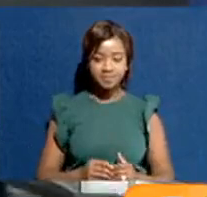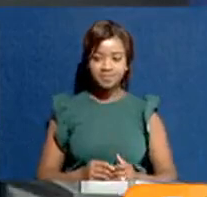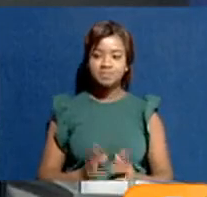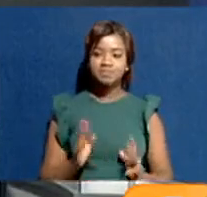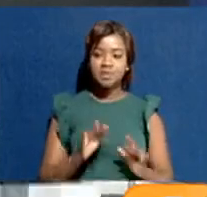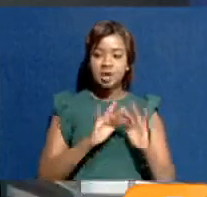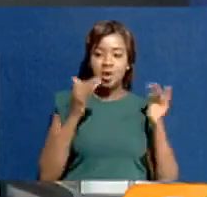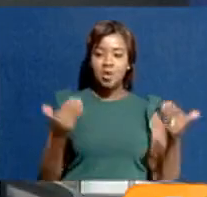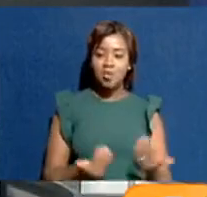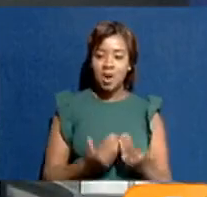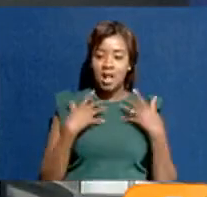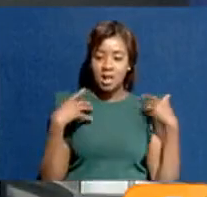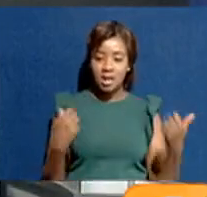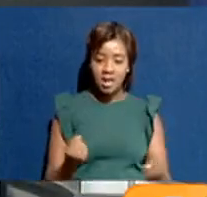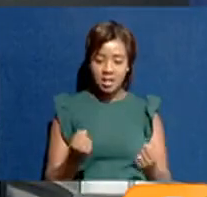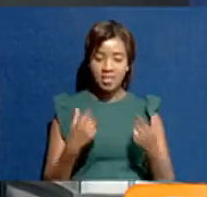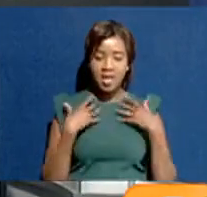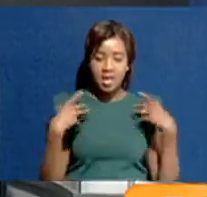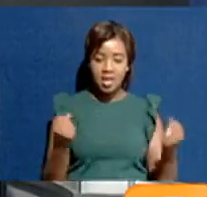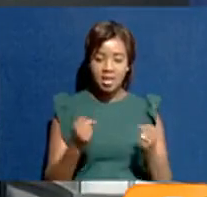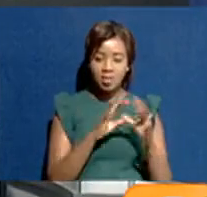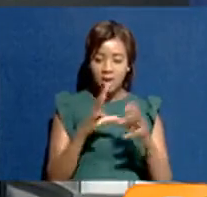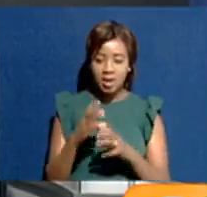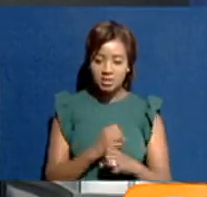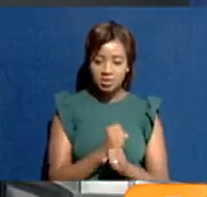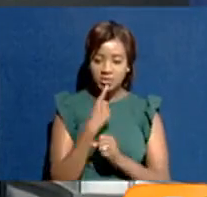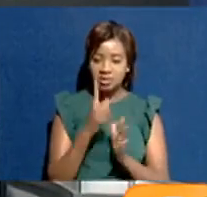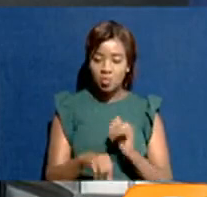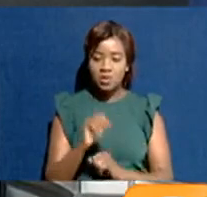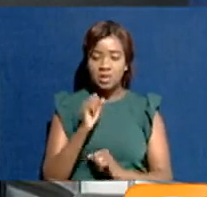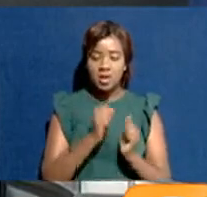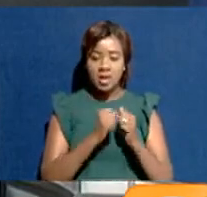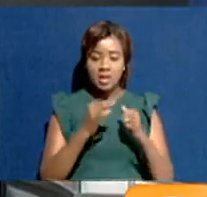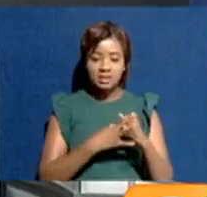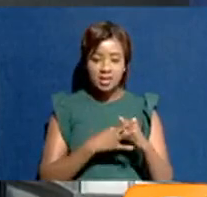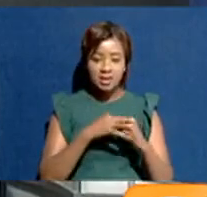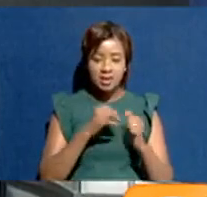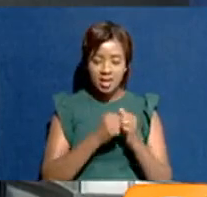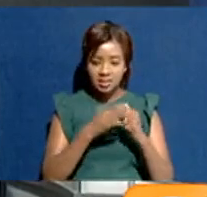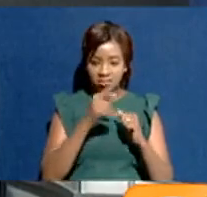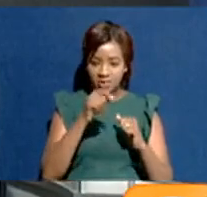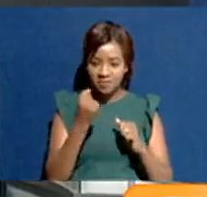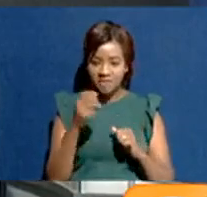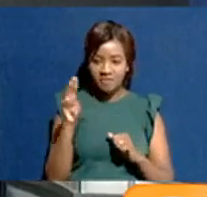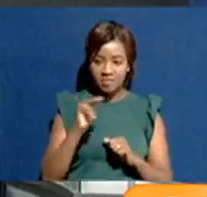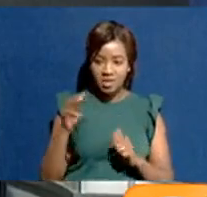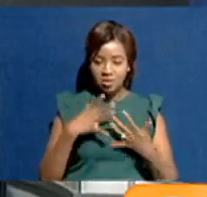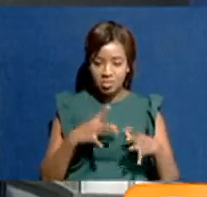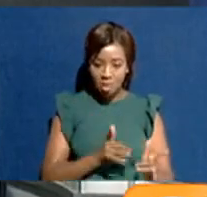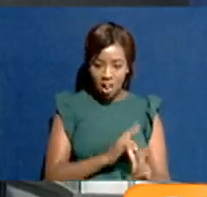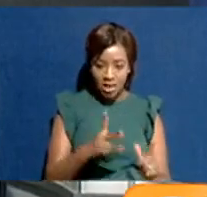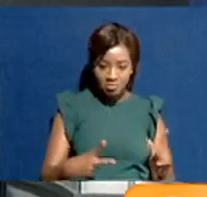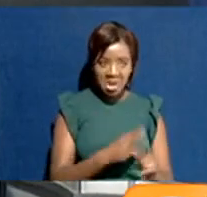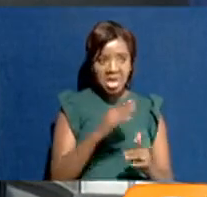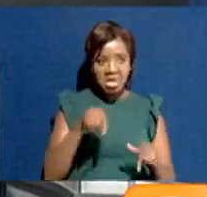So according to the World Health Organization, at least 1.5 million people undergo limb amputation every year. In Kenya, the causes of amputation include